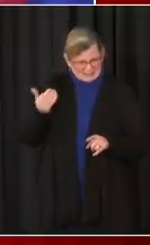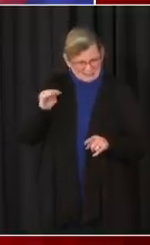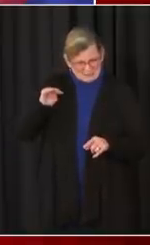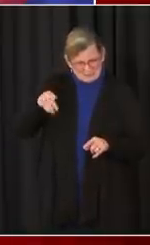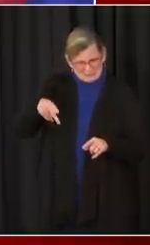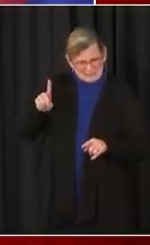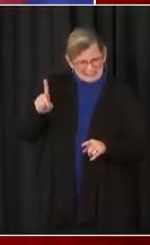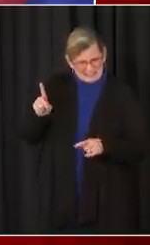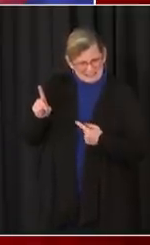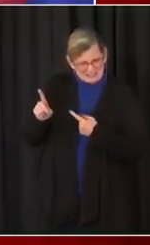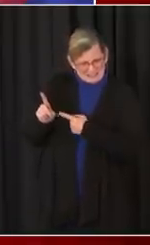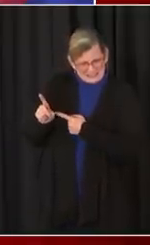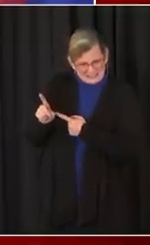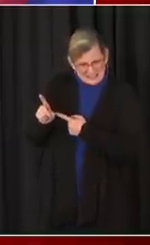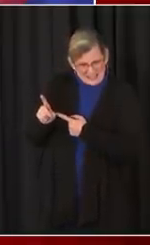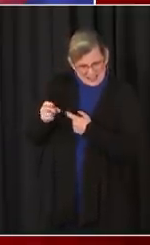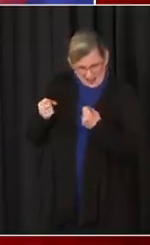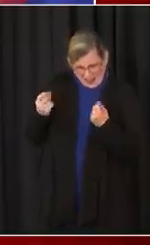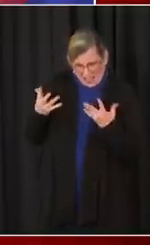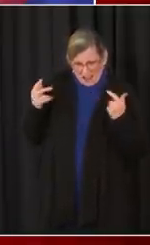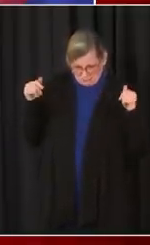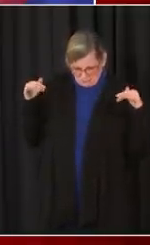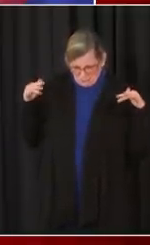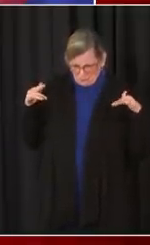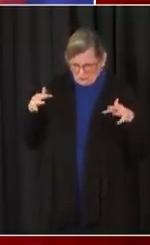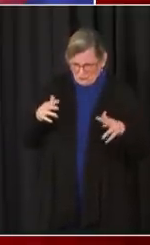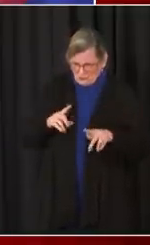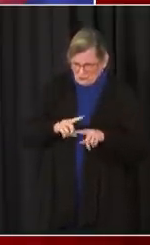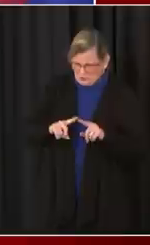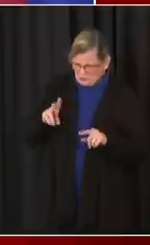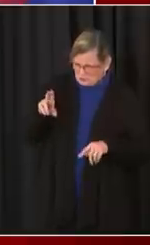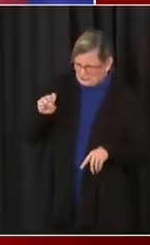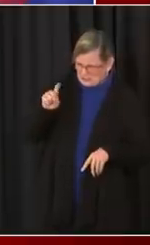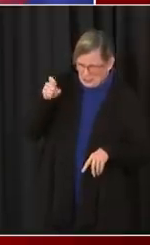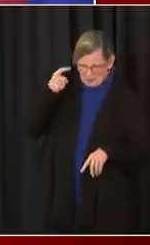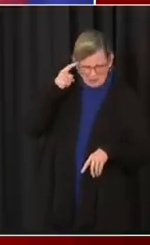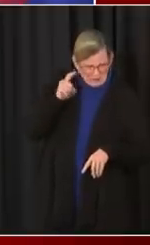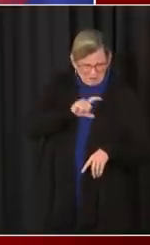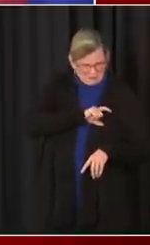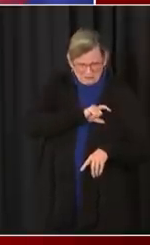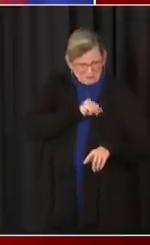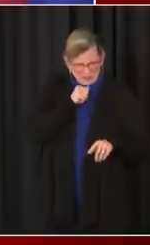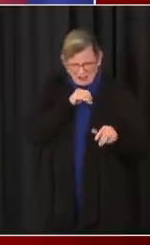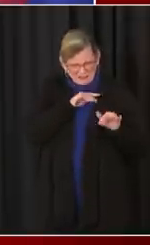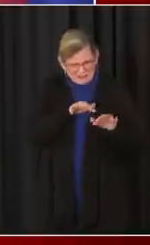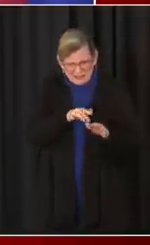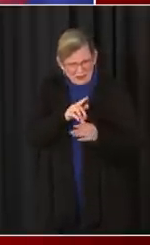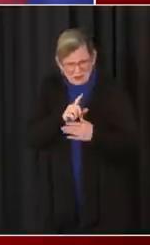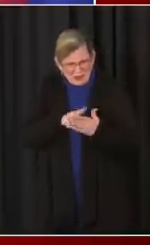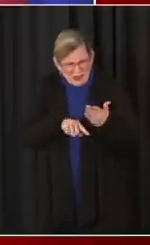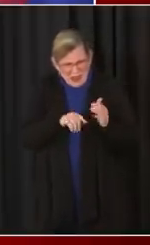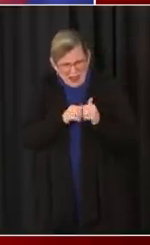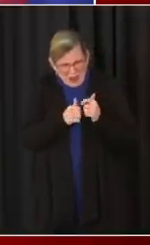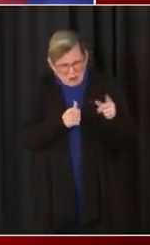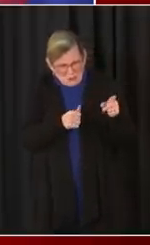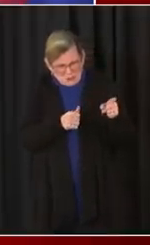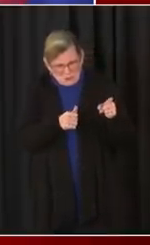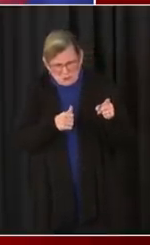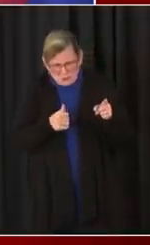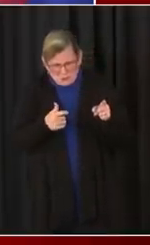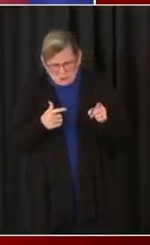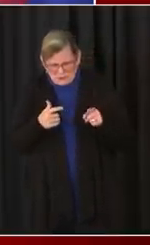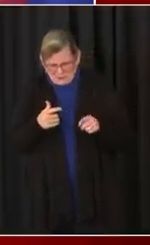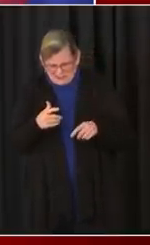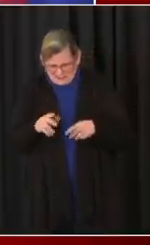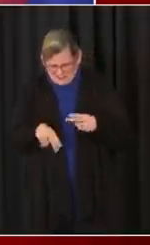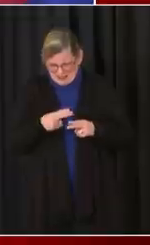was out in numbers, but Capitol Police were not. What do you say to that? How do you classify Capitol